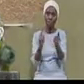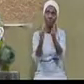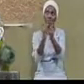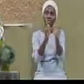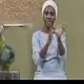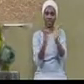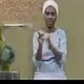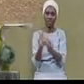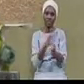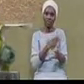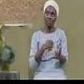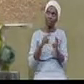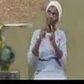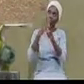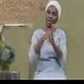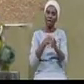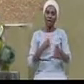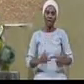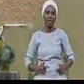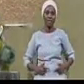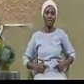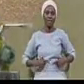Come to Jesus.